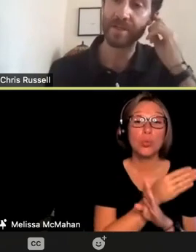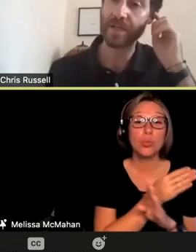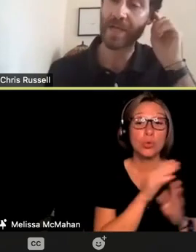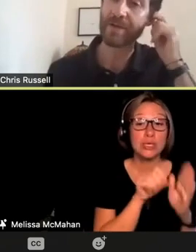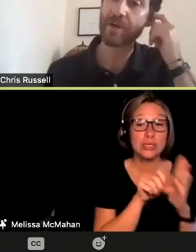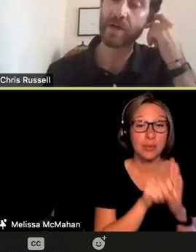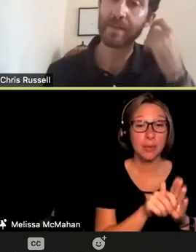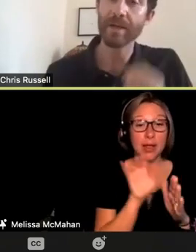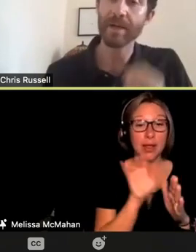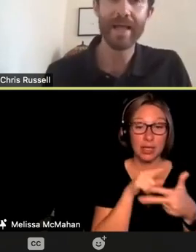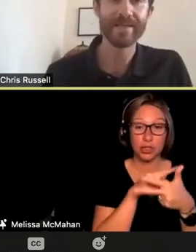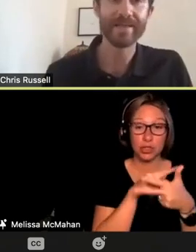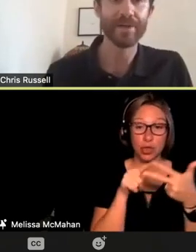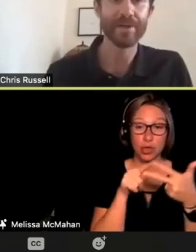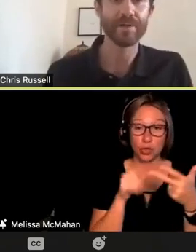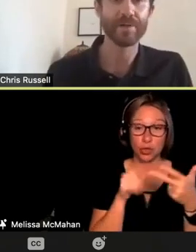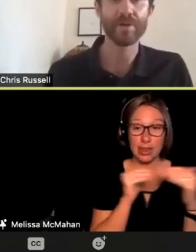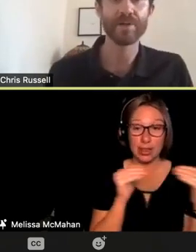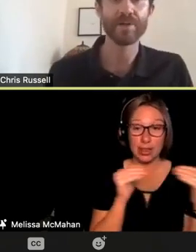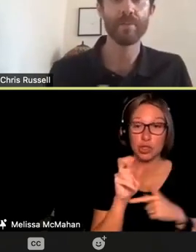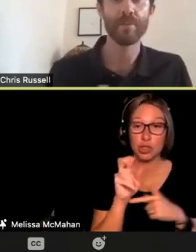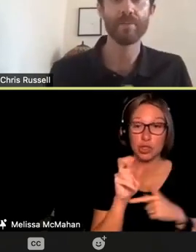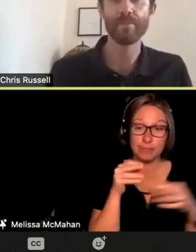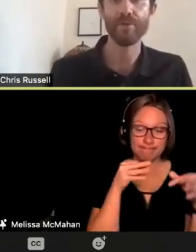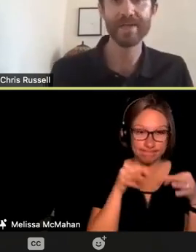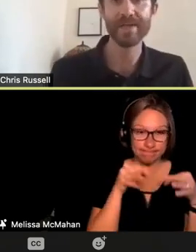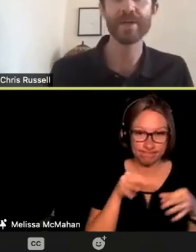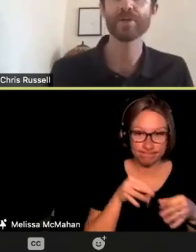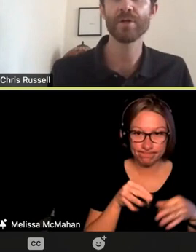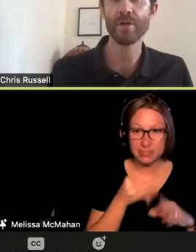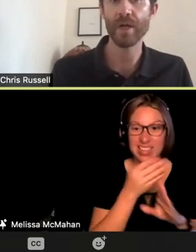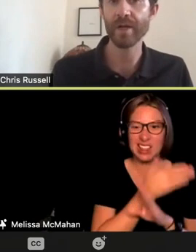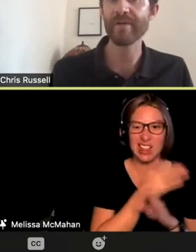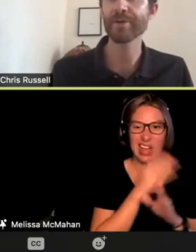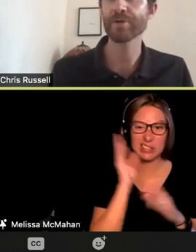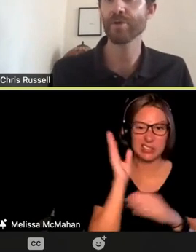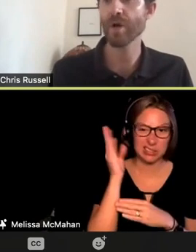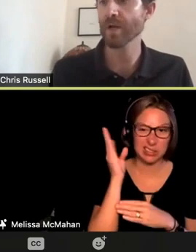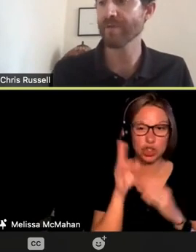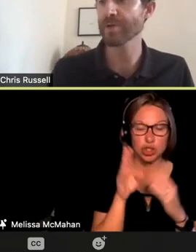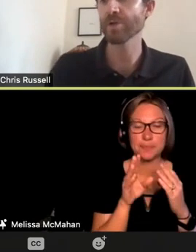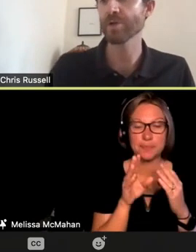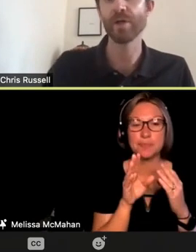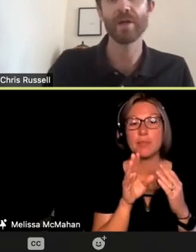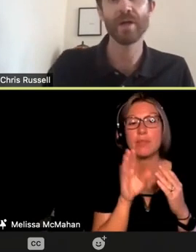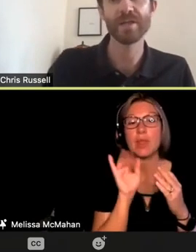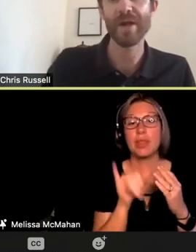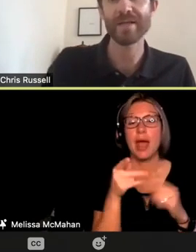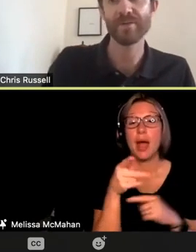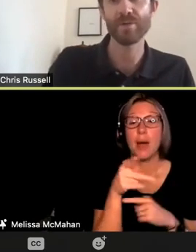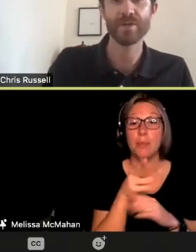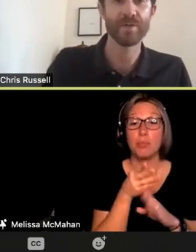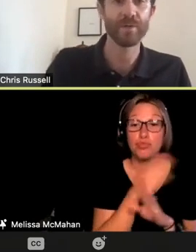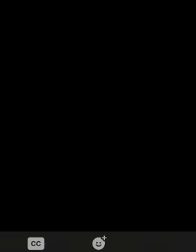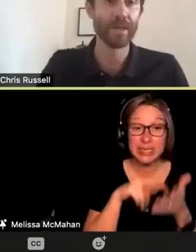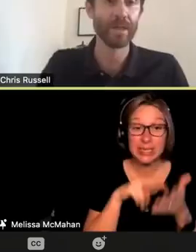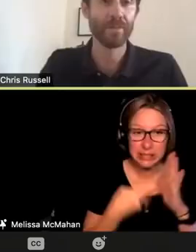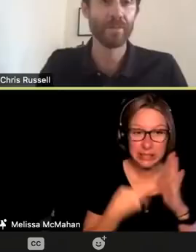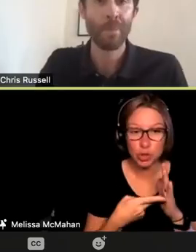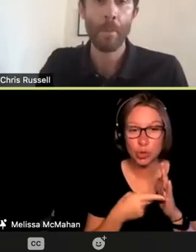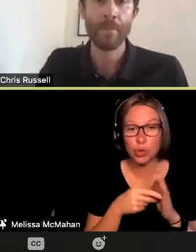3 levels that Jen talked about in the last session. Students who are pre-intentional, unconventional, or unconventional in their expressive use